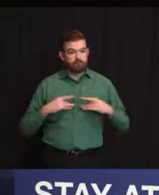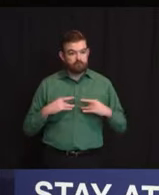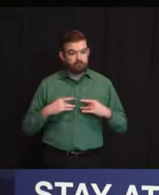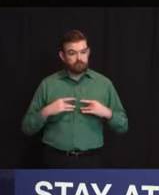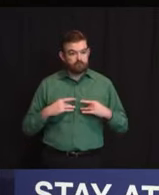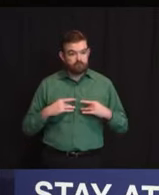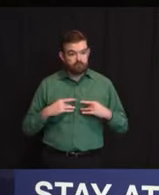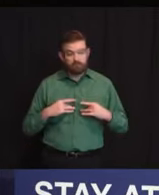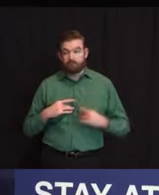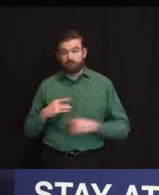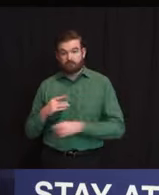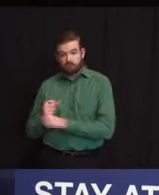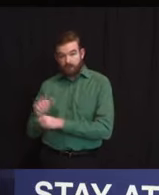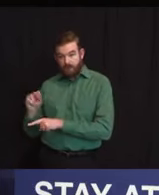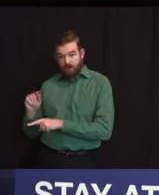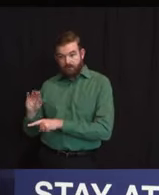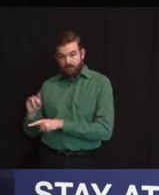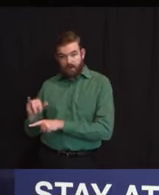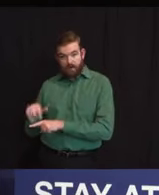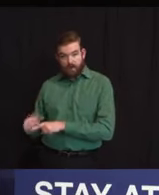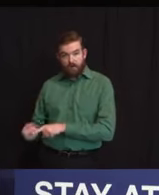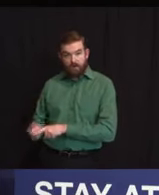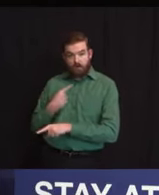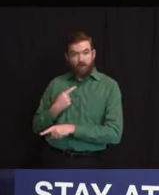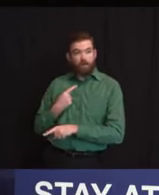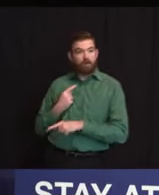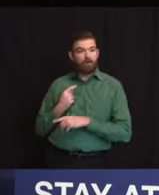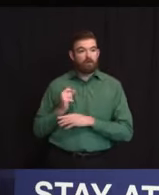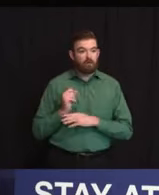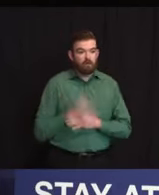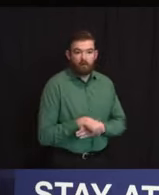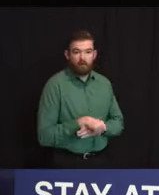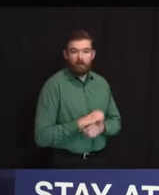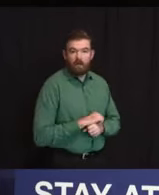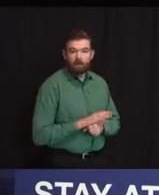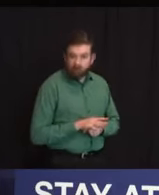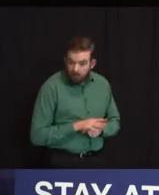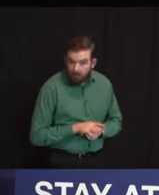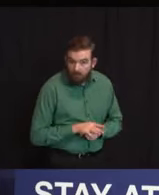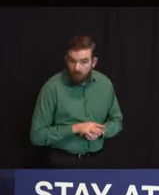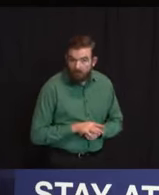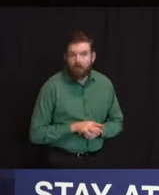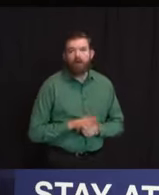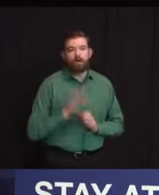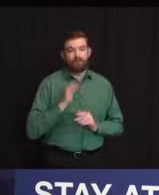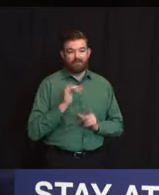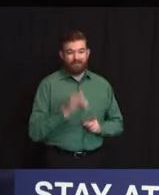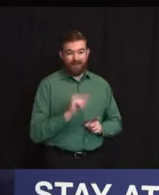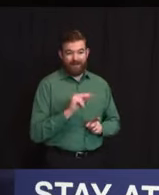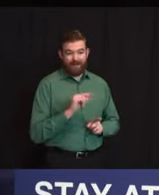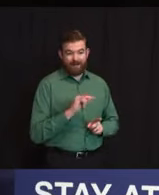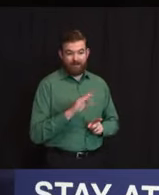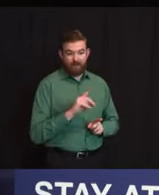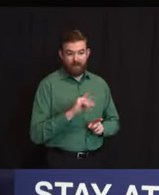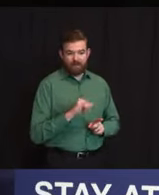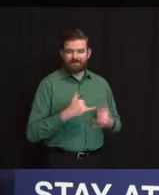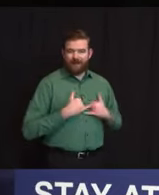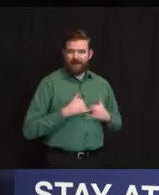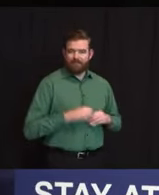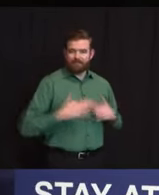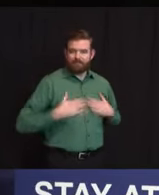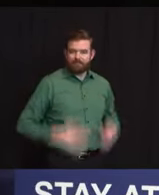about antibody tests, that's what they're talking about. They're saying, hey, can we have this test now that will show me whether any individual has had this disease in the past